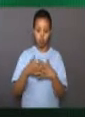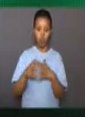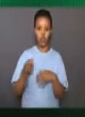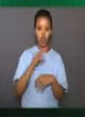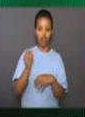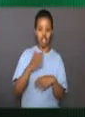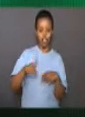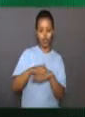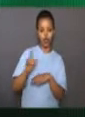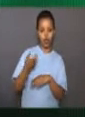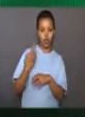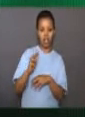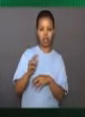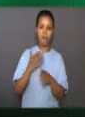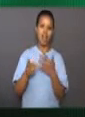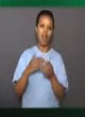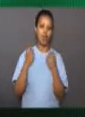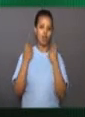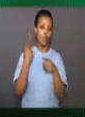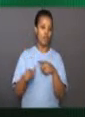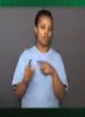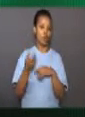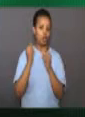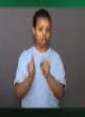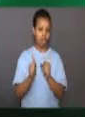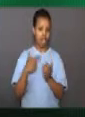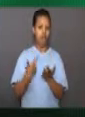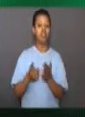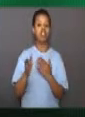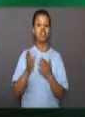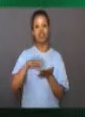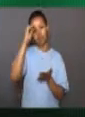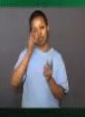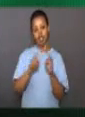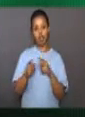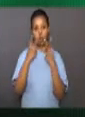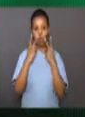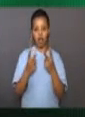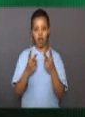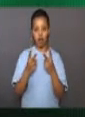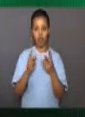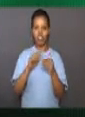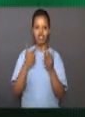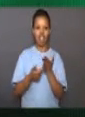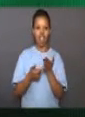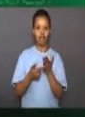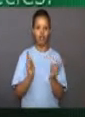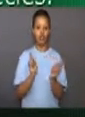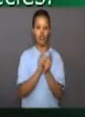complex processes. In this lesson, we will be looking at courtship